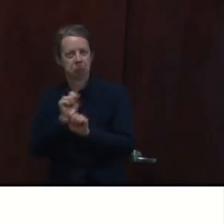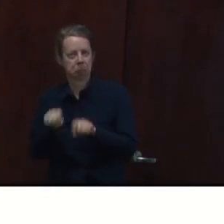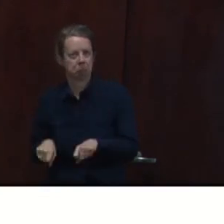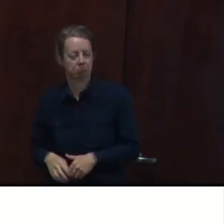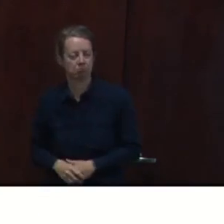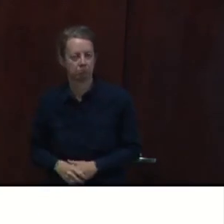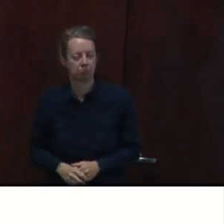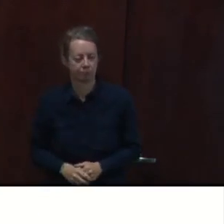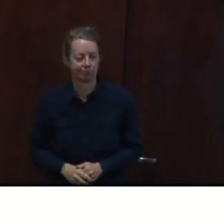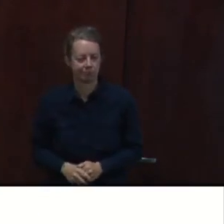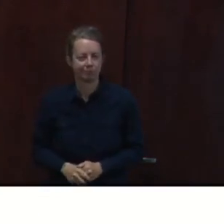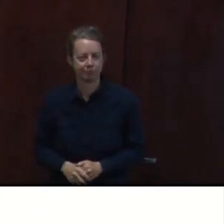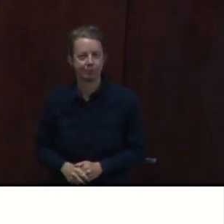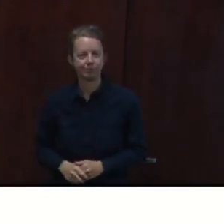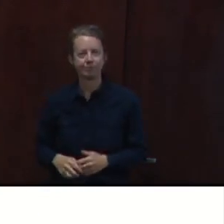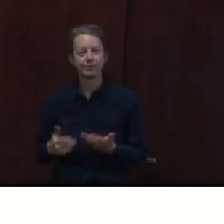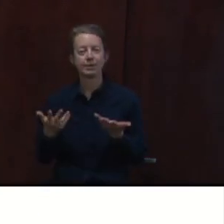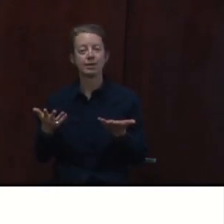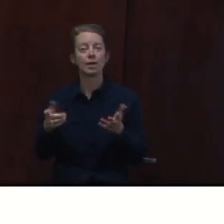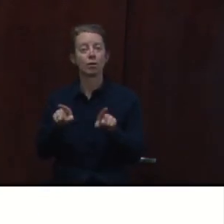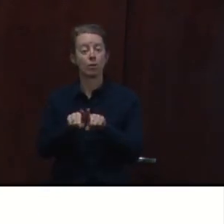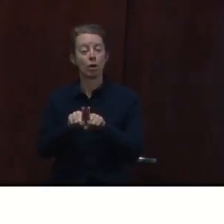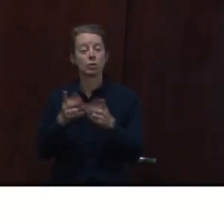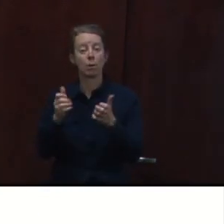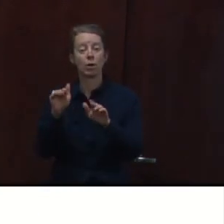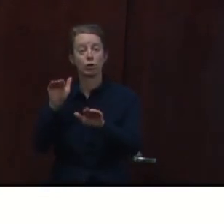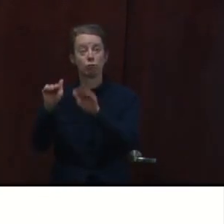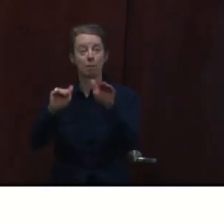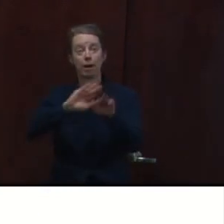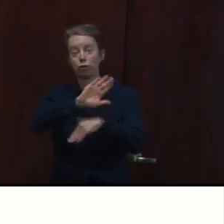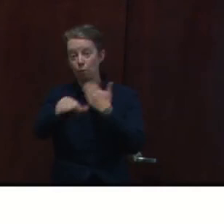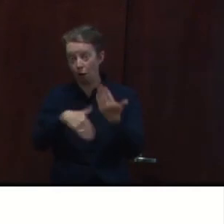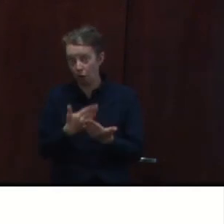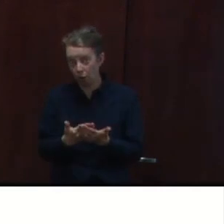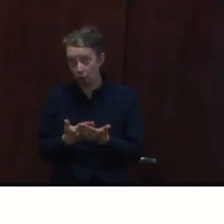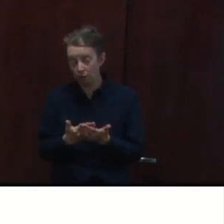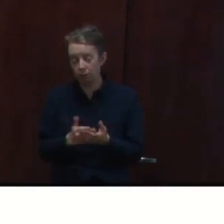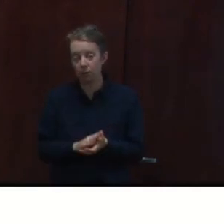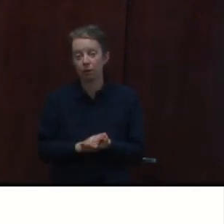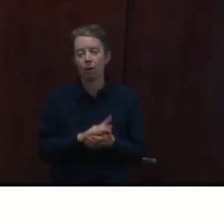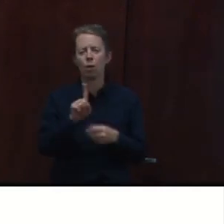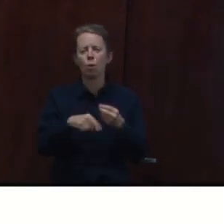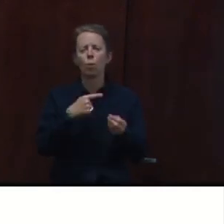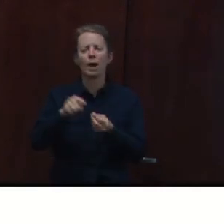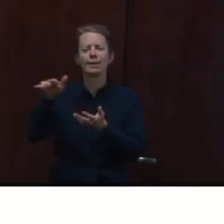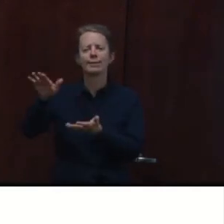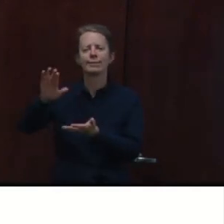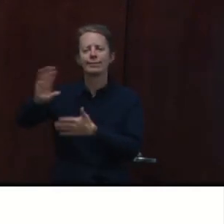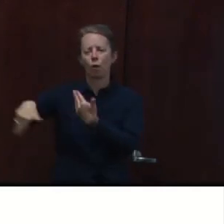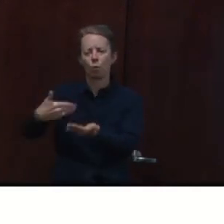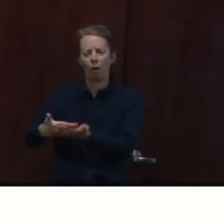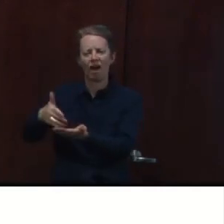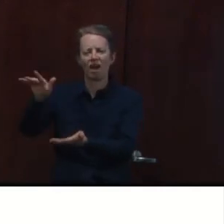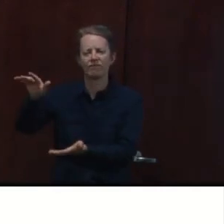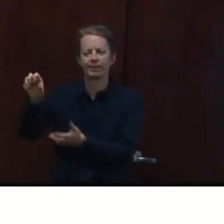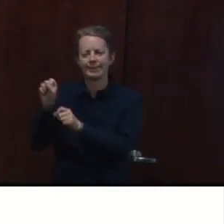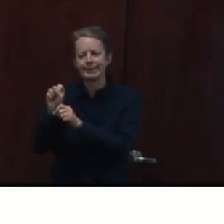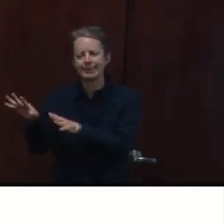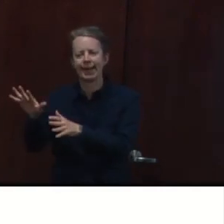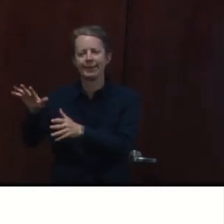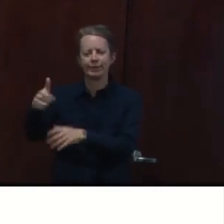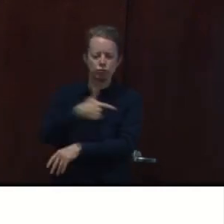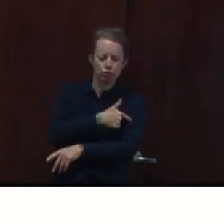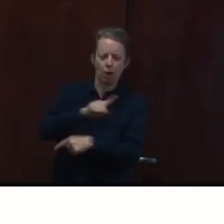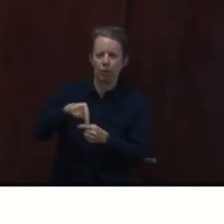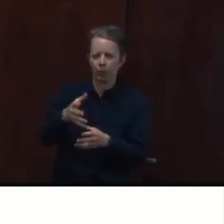And so I just wanted to give a reminder from last week that shipment about vaccine and how that occurs, that we